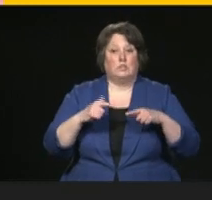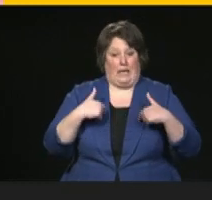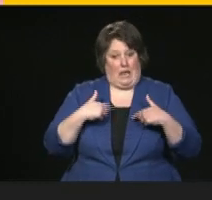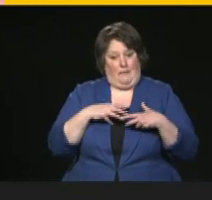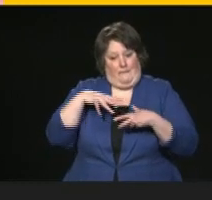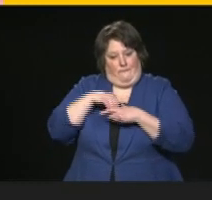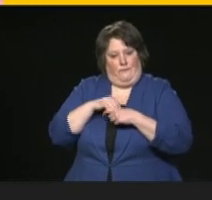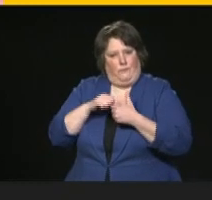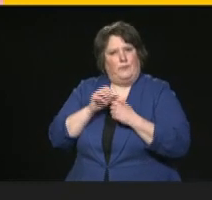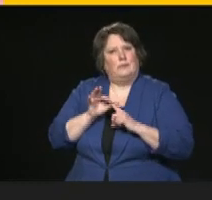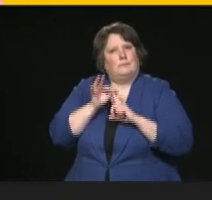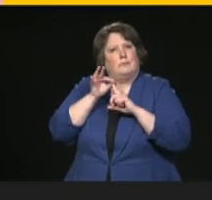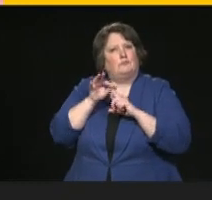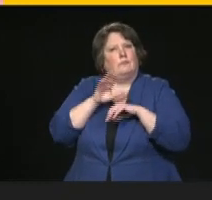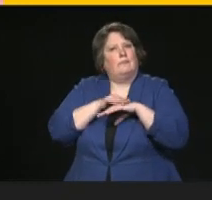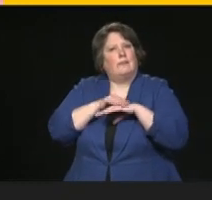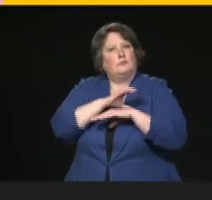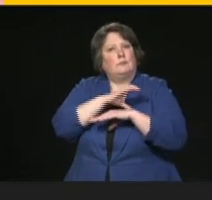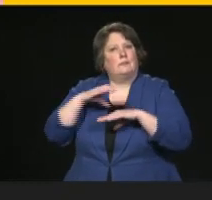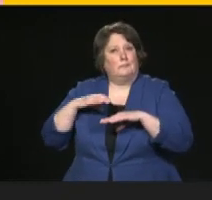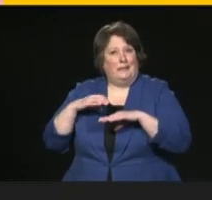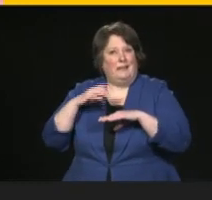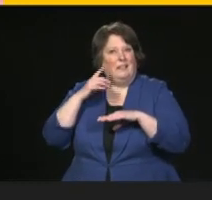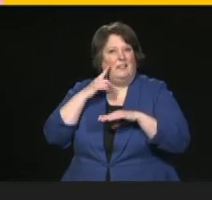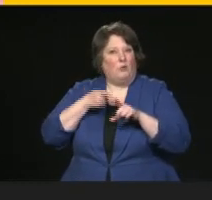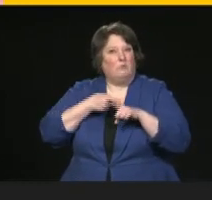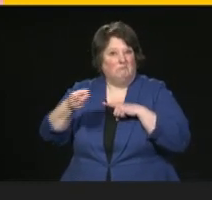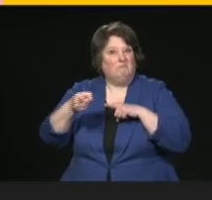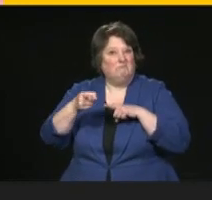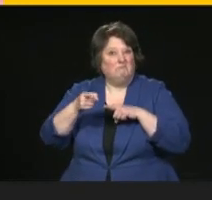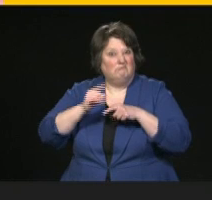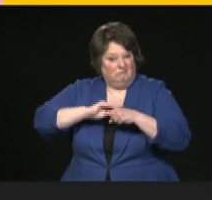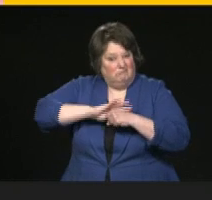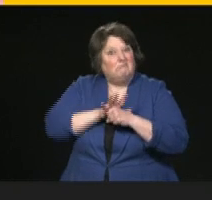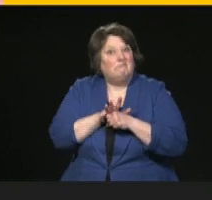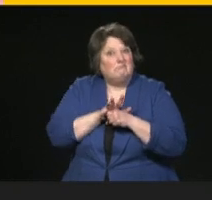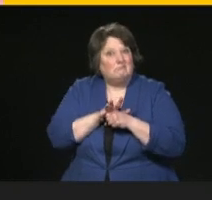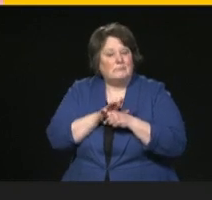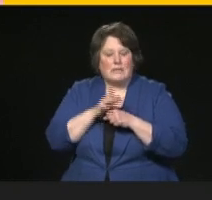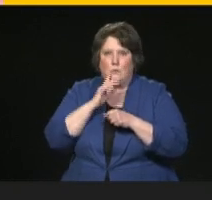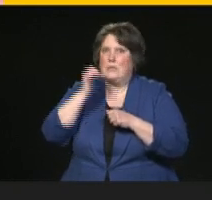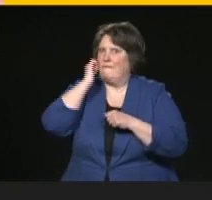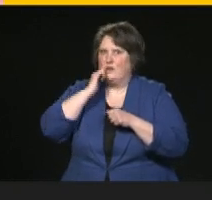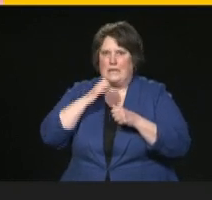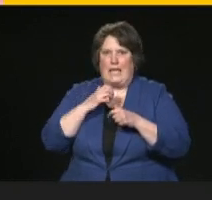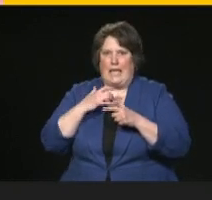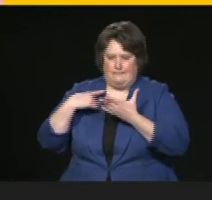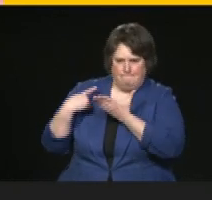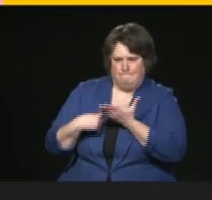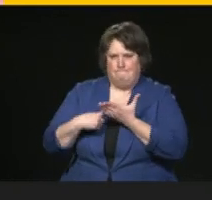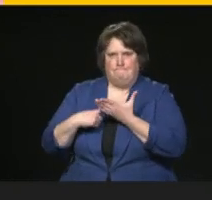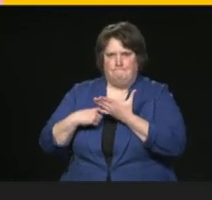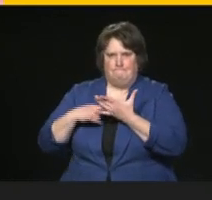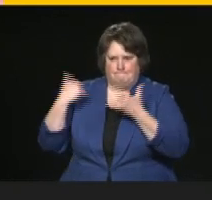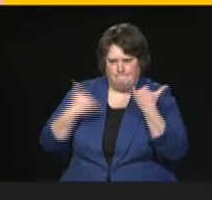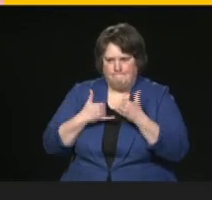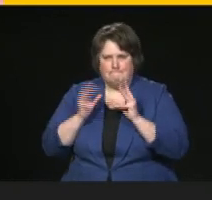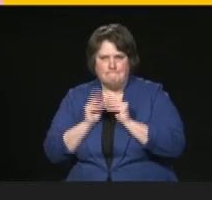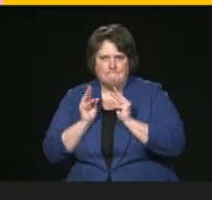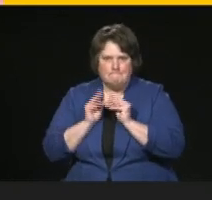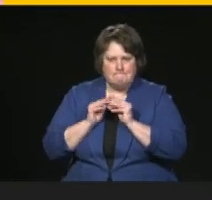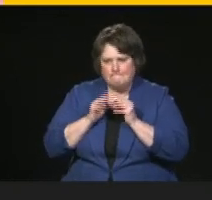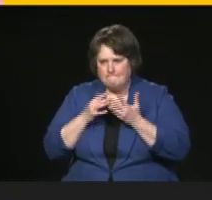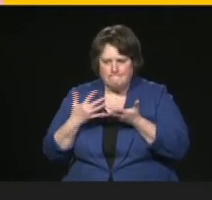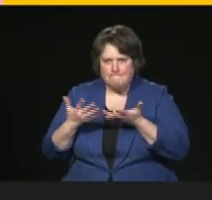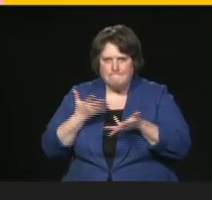daily basis to look at this issue and others. We recognize that provinces, the provincial officials, are each looking at their own individual plans